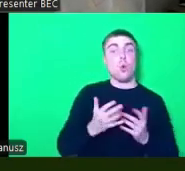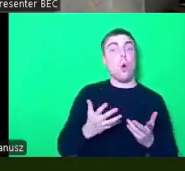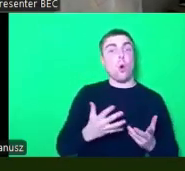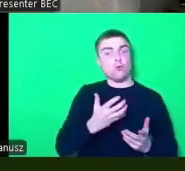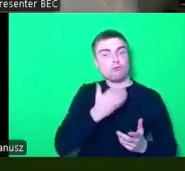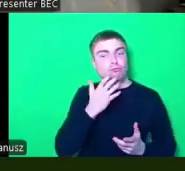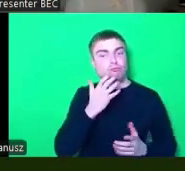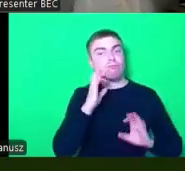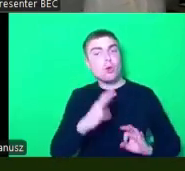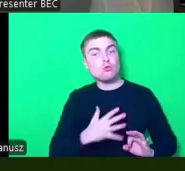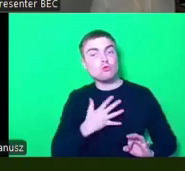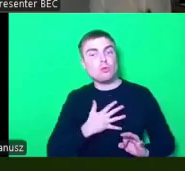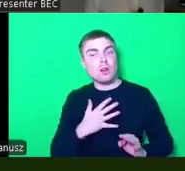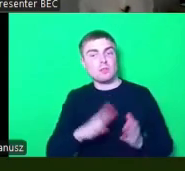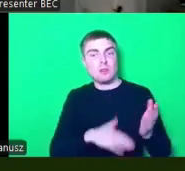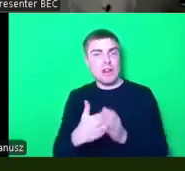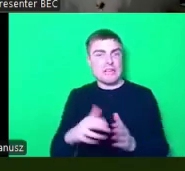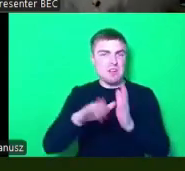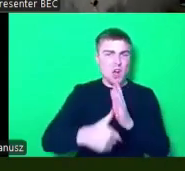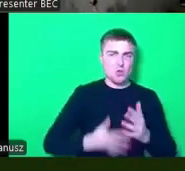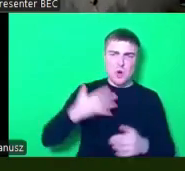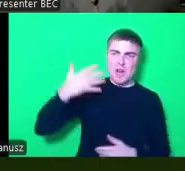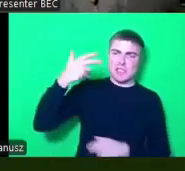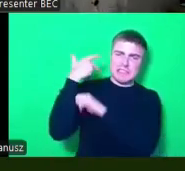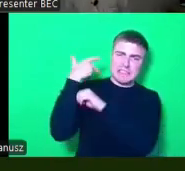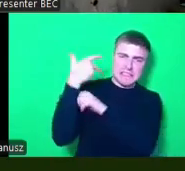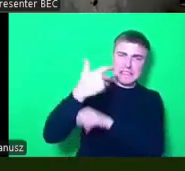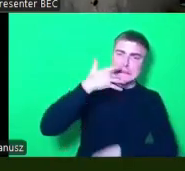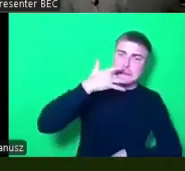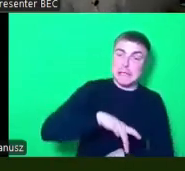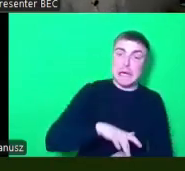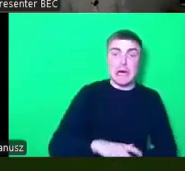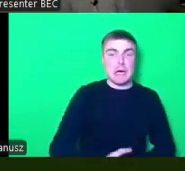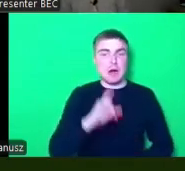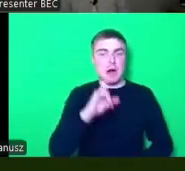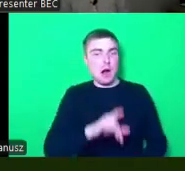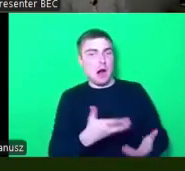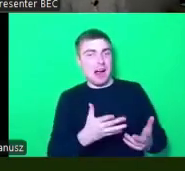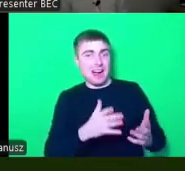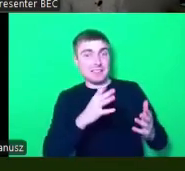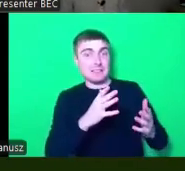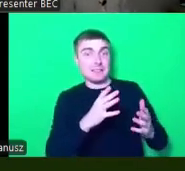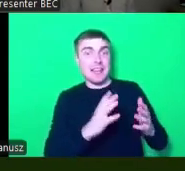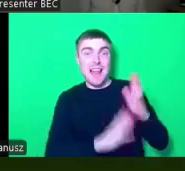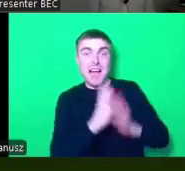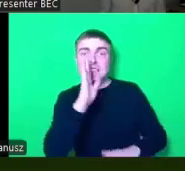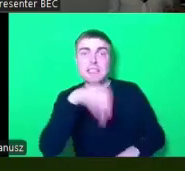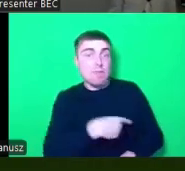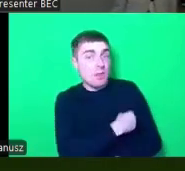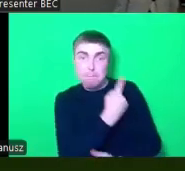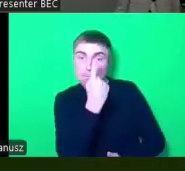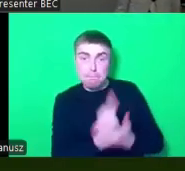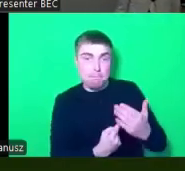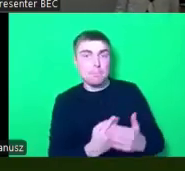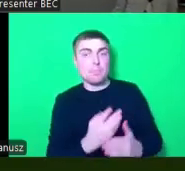and not in the forest. Even many people felt cold in the forest. But despite the